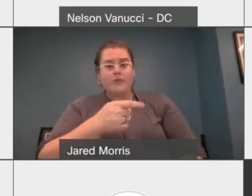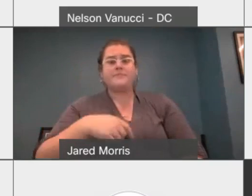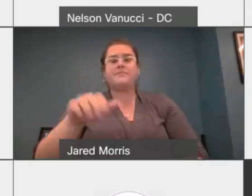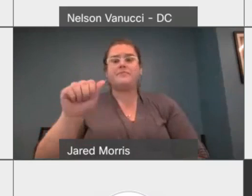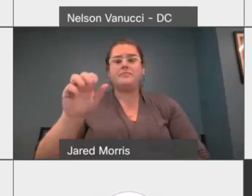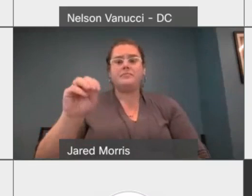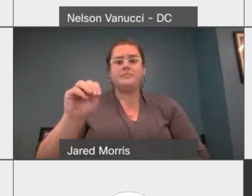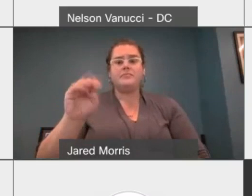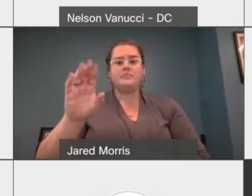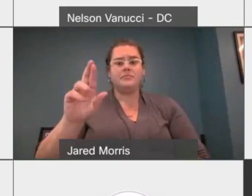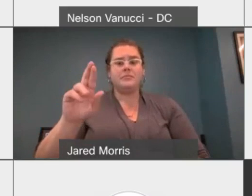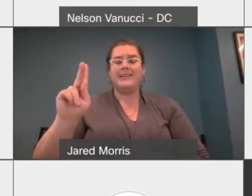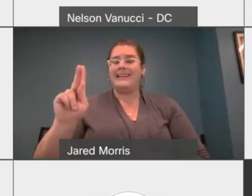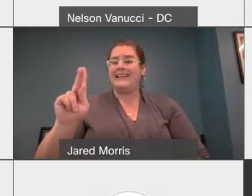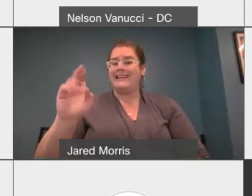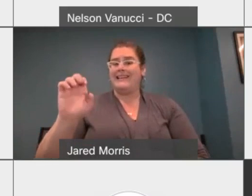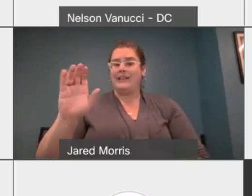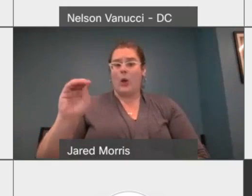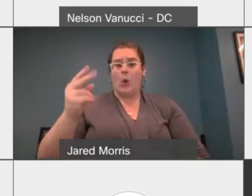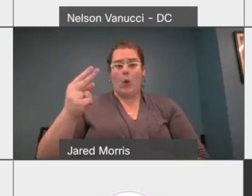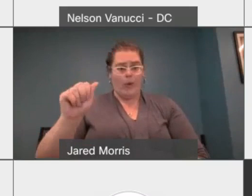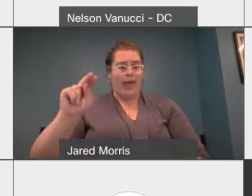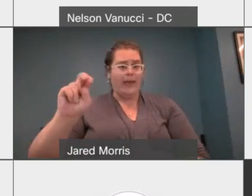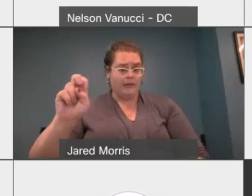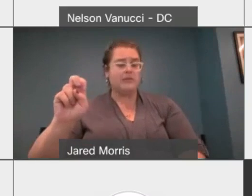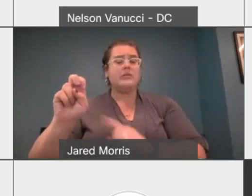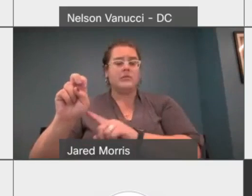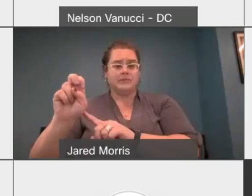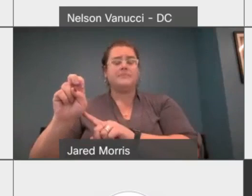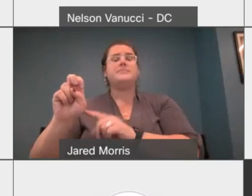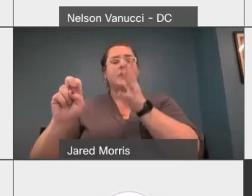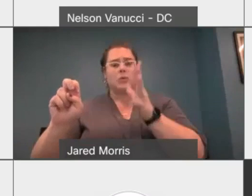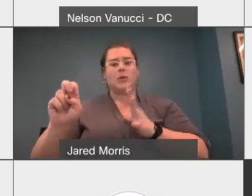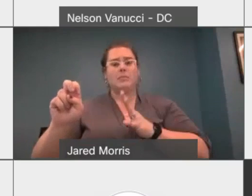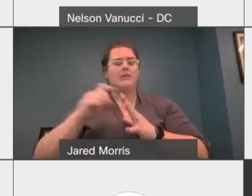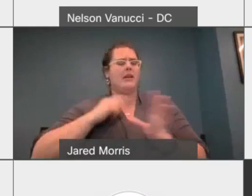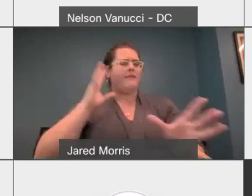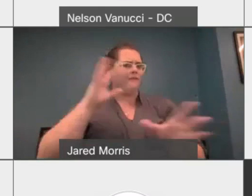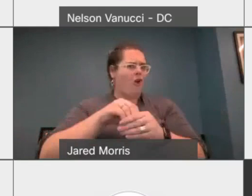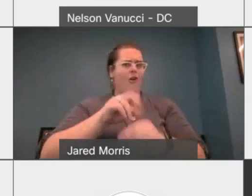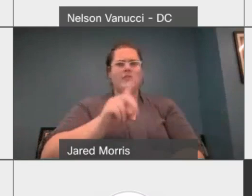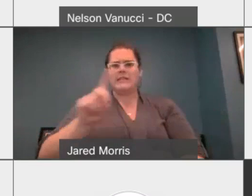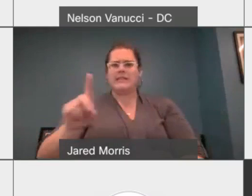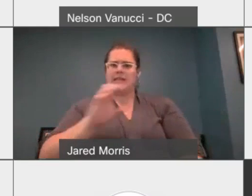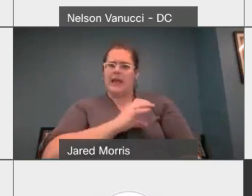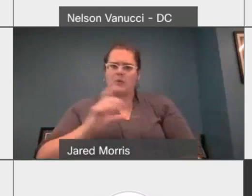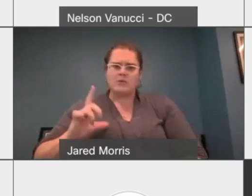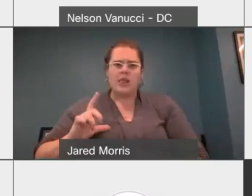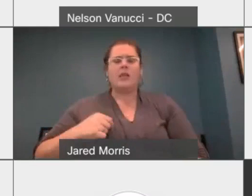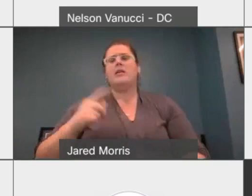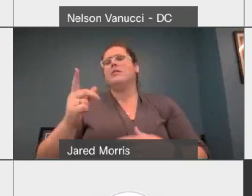butcher that, Ohane, a valued member of the DD Council and active independent living